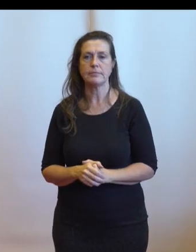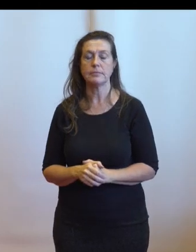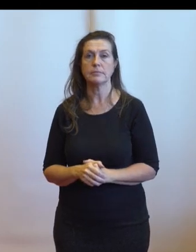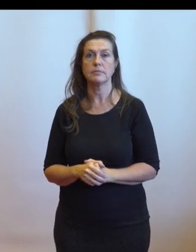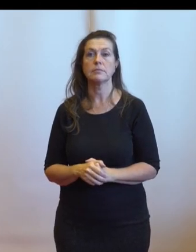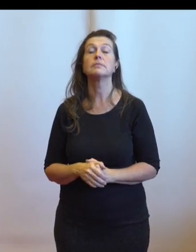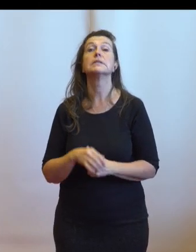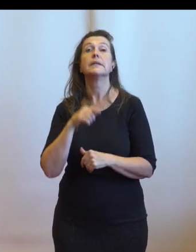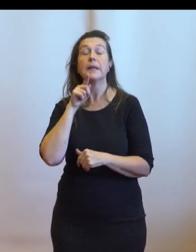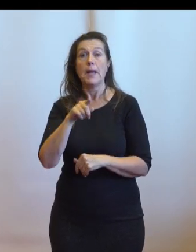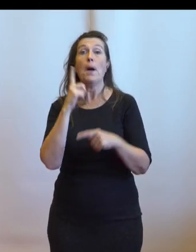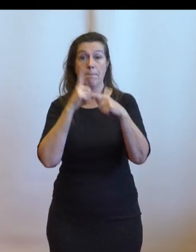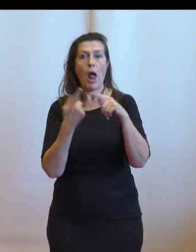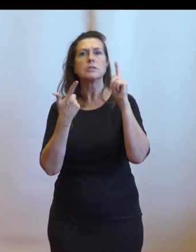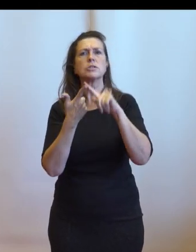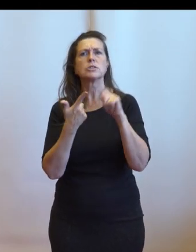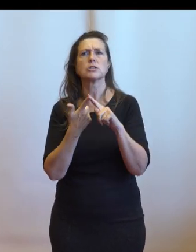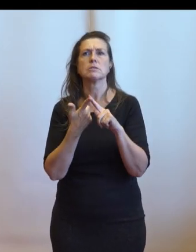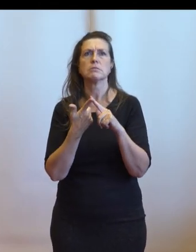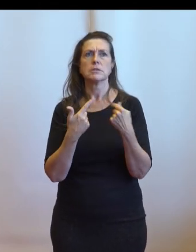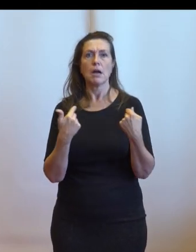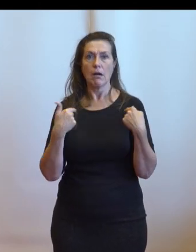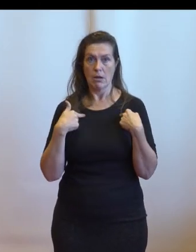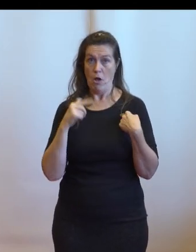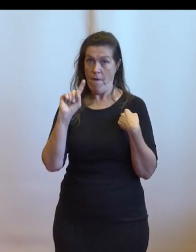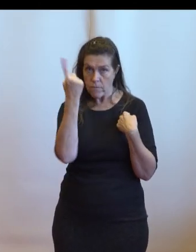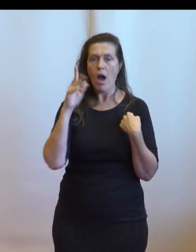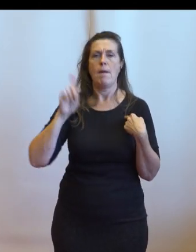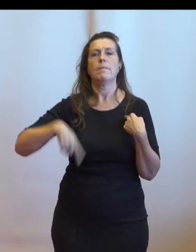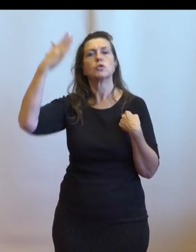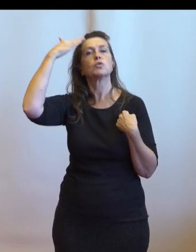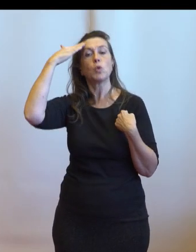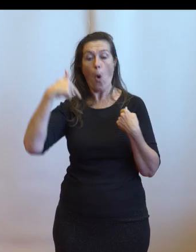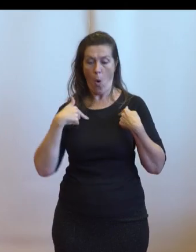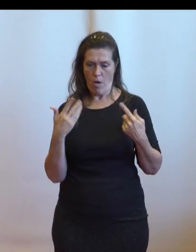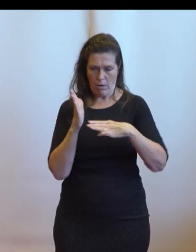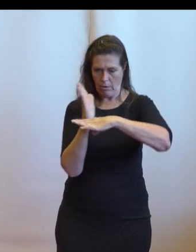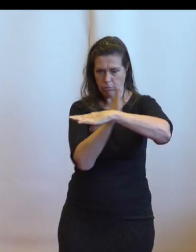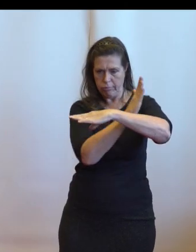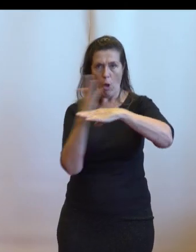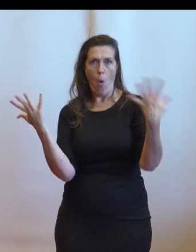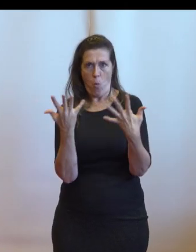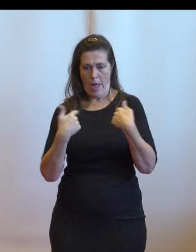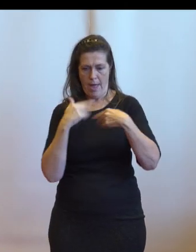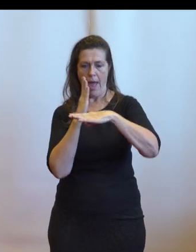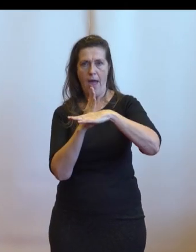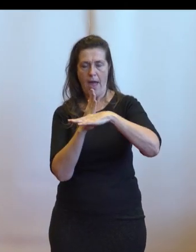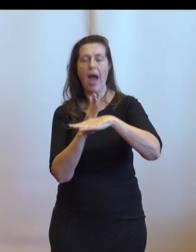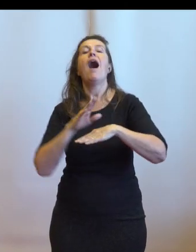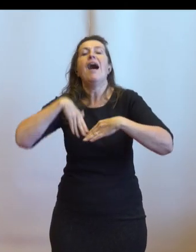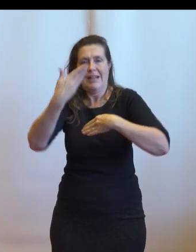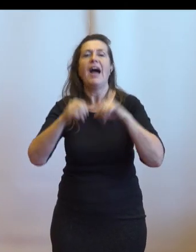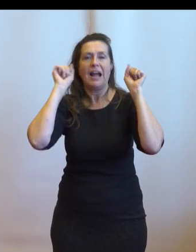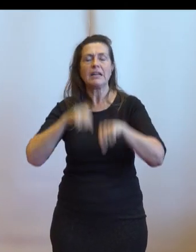Until you assess where you are, how do you know where you need to improve? And that's where the maturity model really comes into its own. It will really help you work